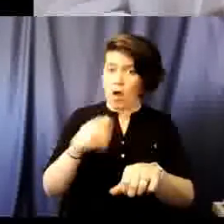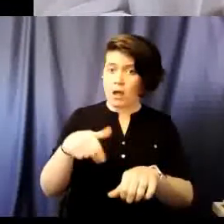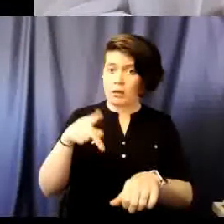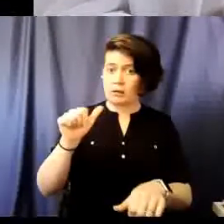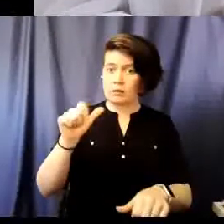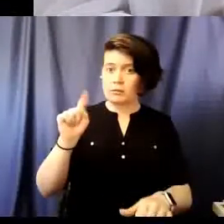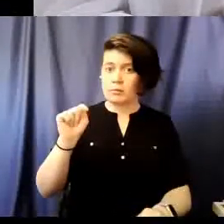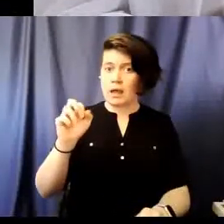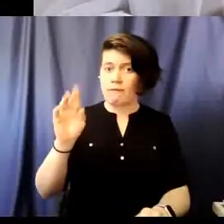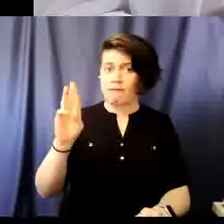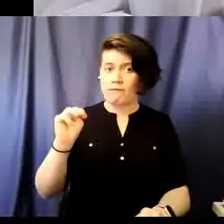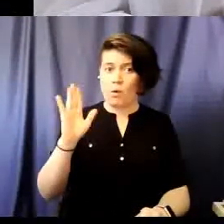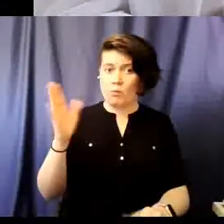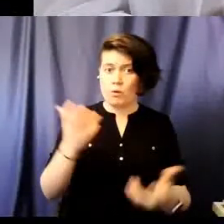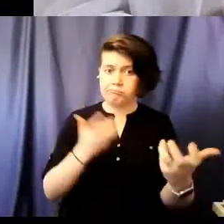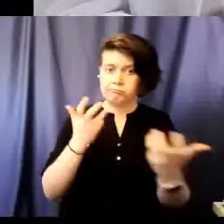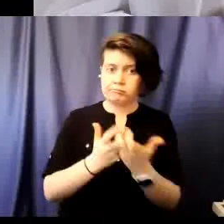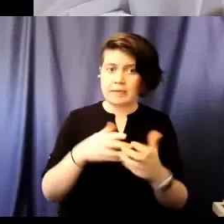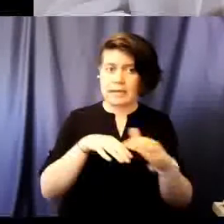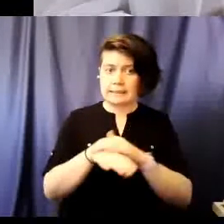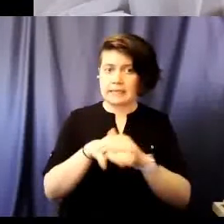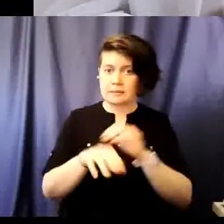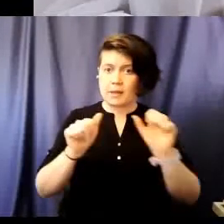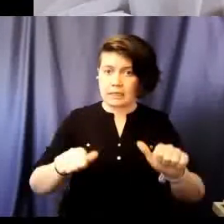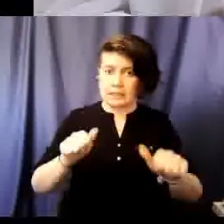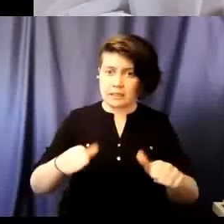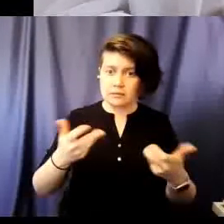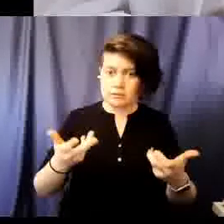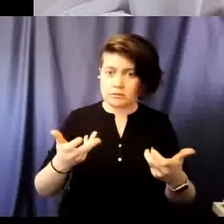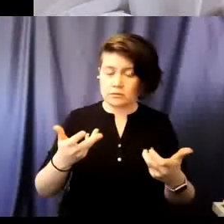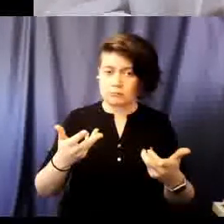accessibility needs of this group? How are